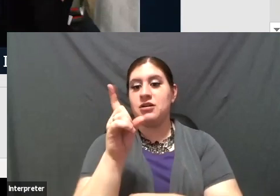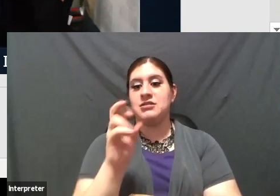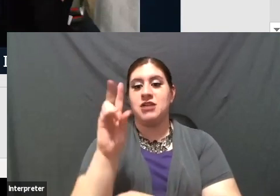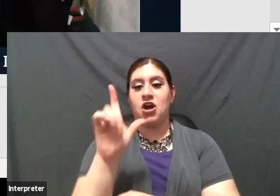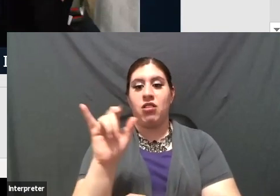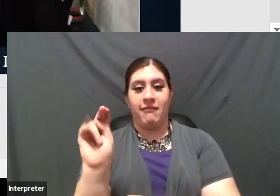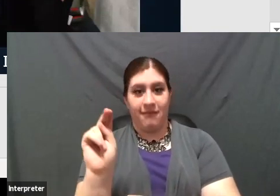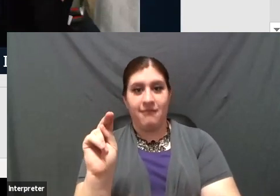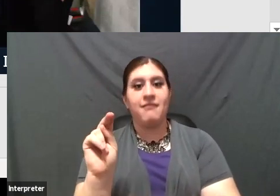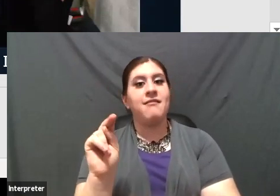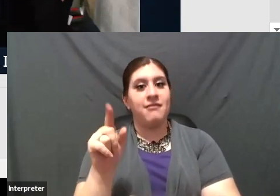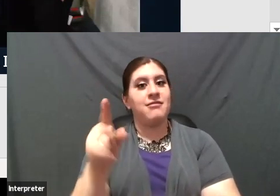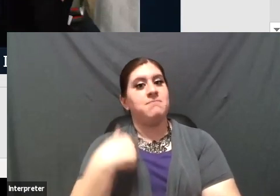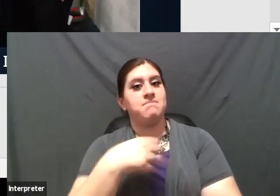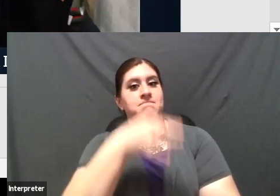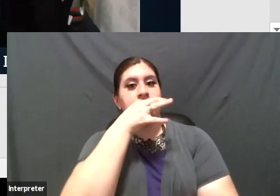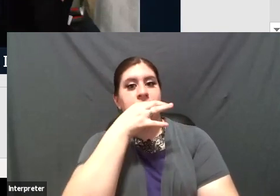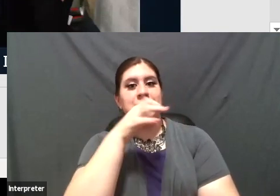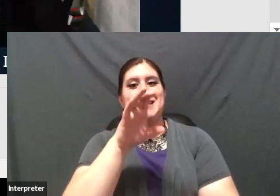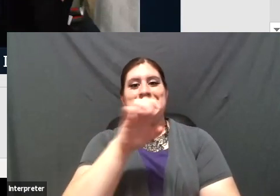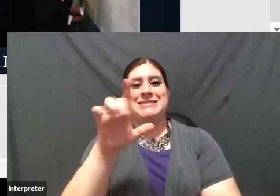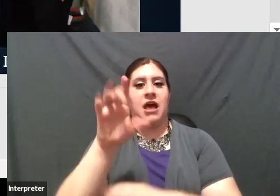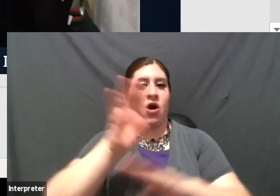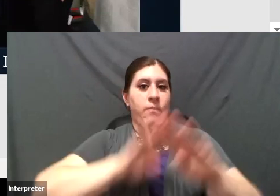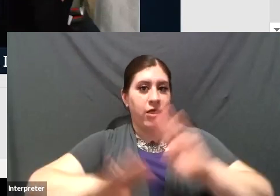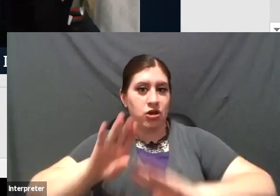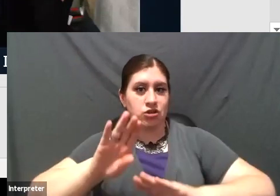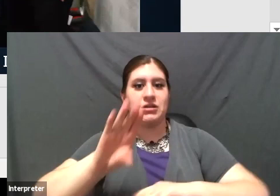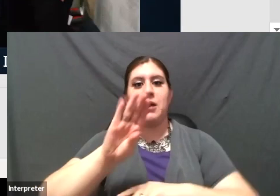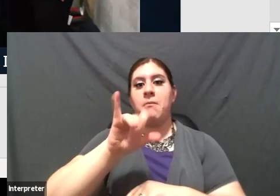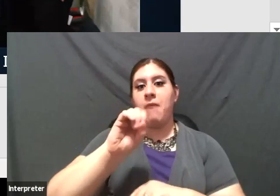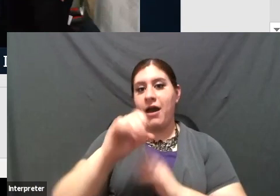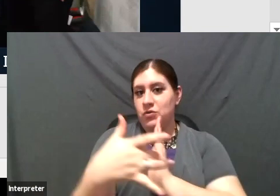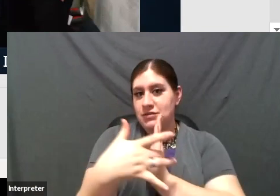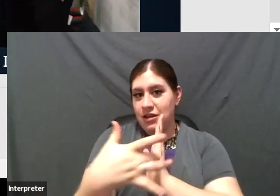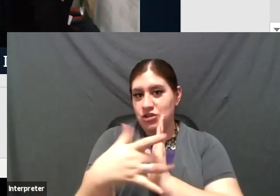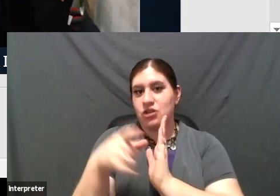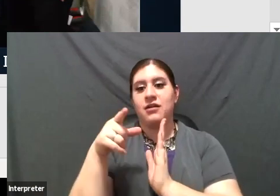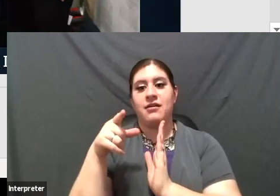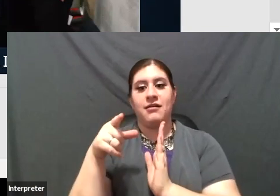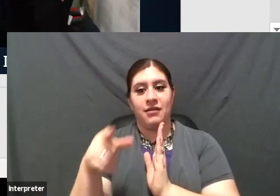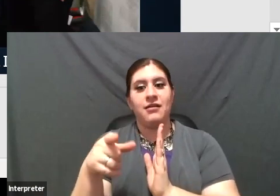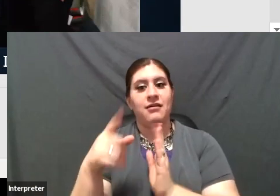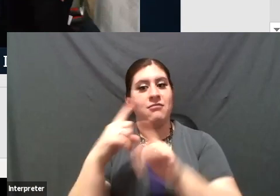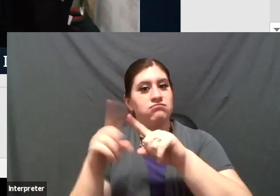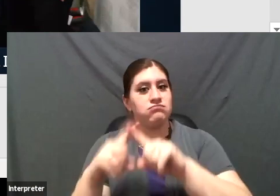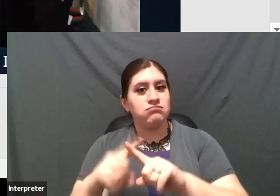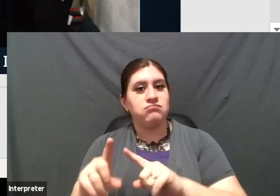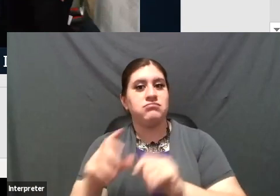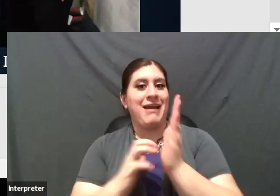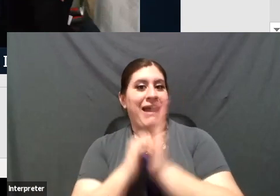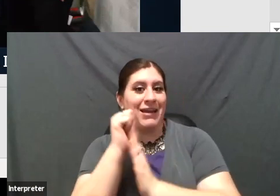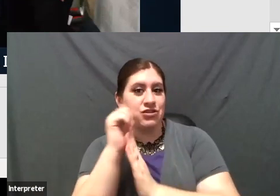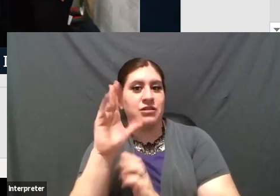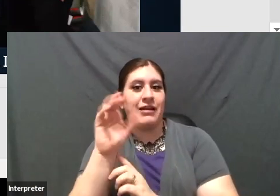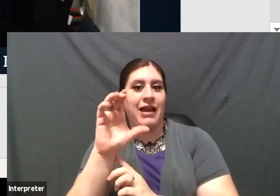Leon has expertise in cell biology and in biotechnology. He studies various aspects of cancer biology